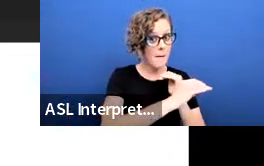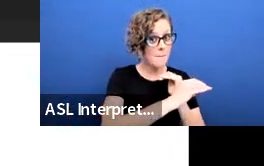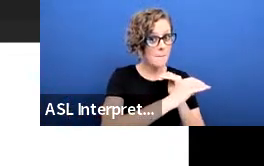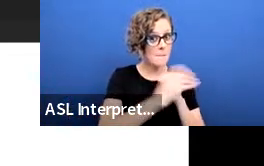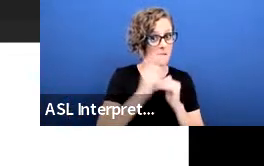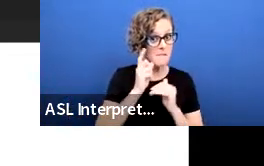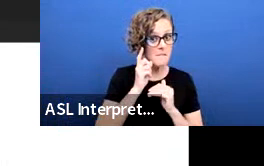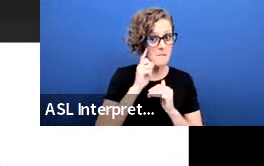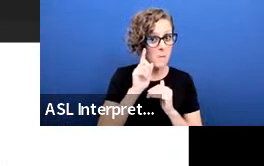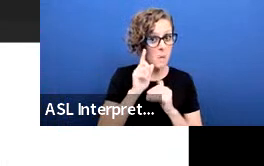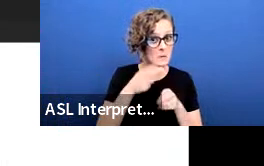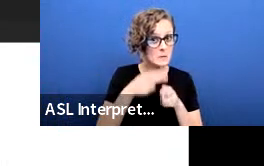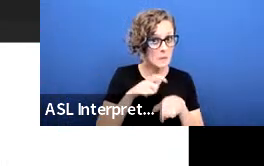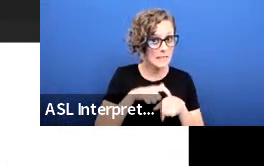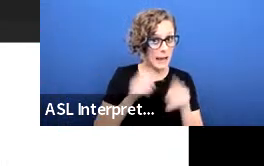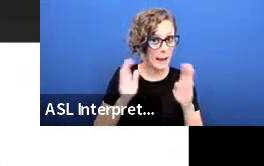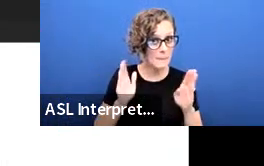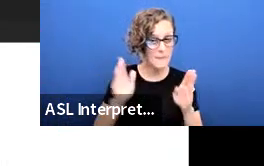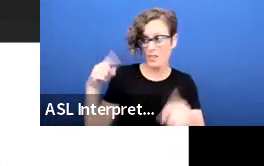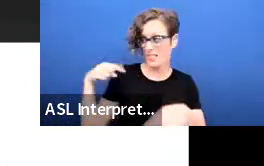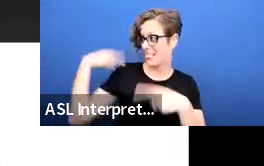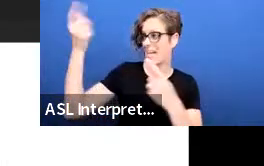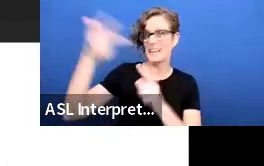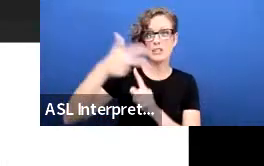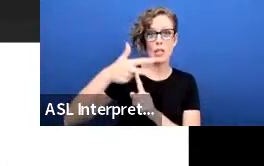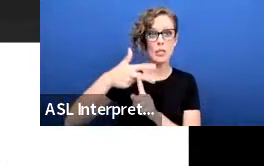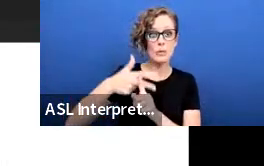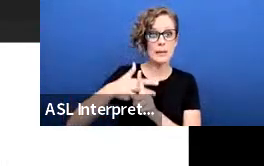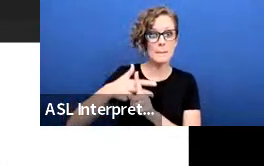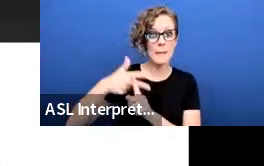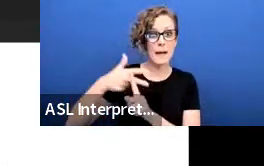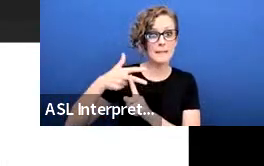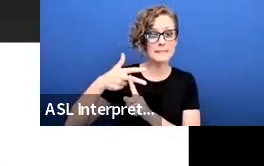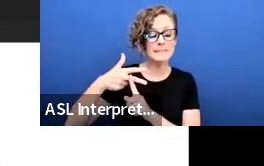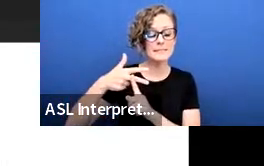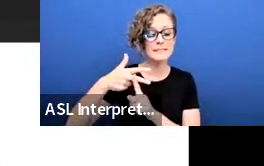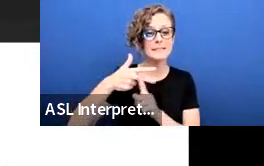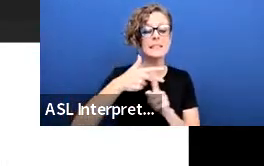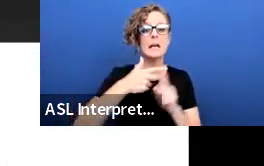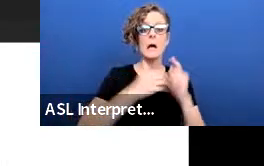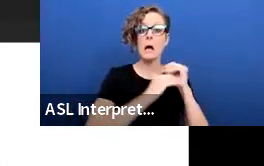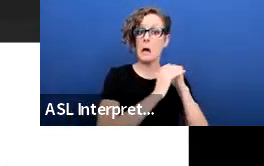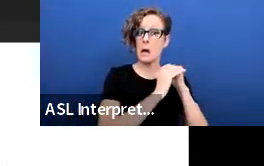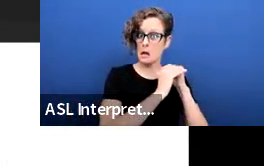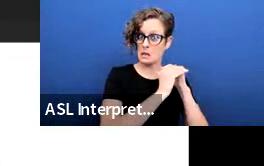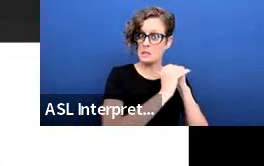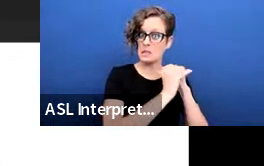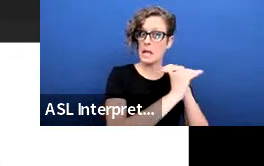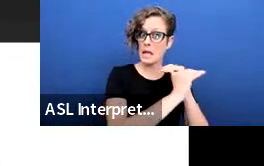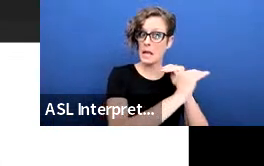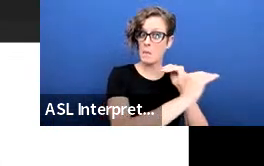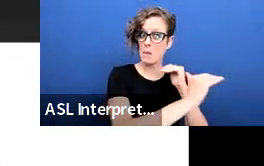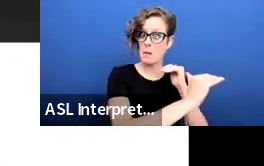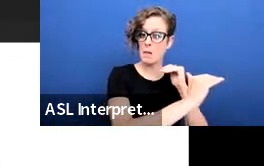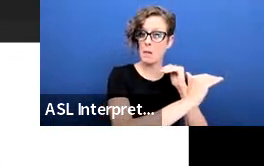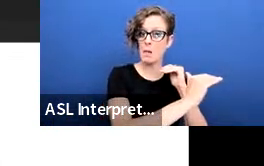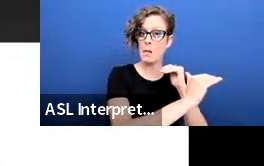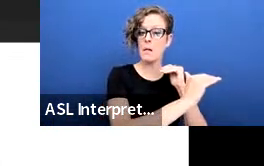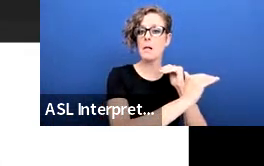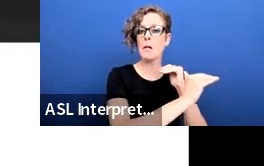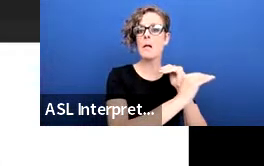over the last 3 months, the only time the indicators were sort of moving either stable or moving in the right direction was in